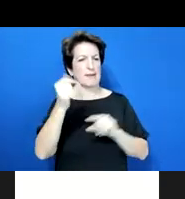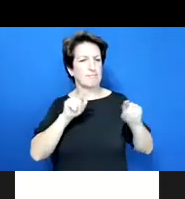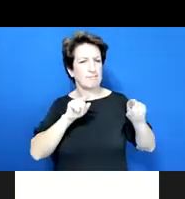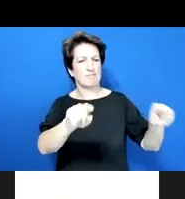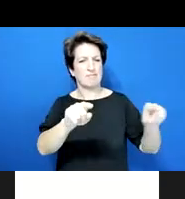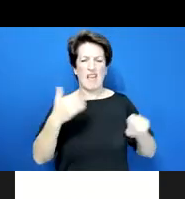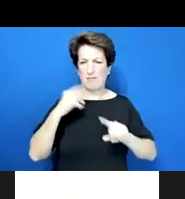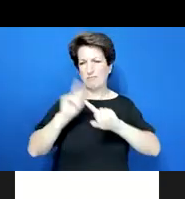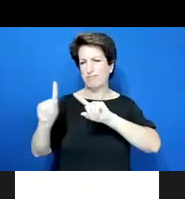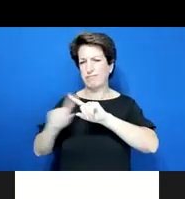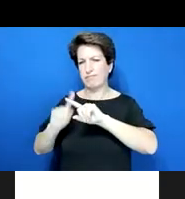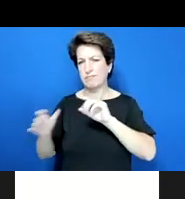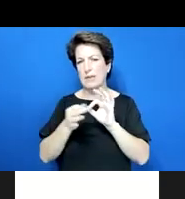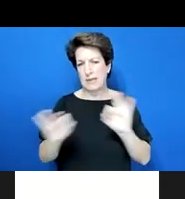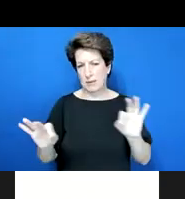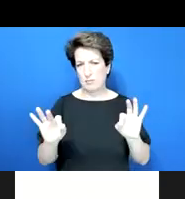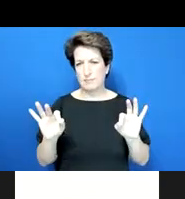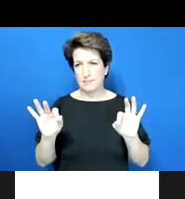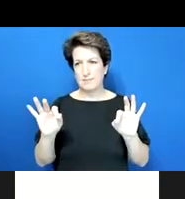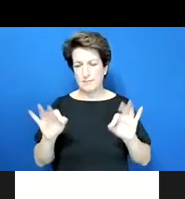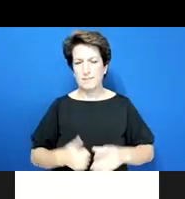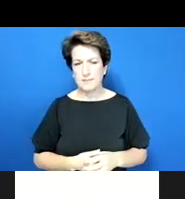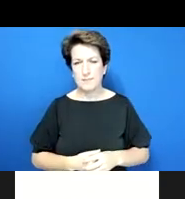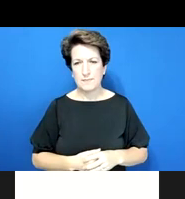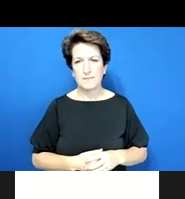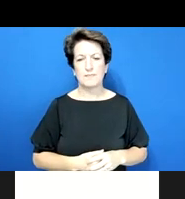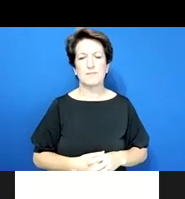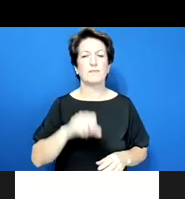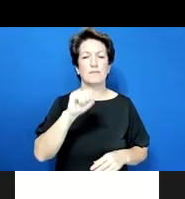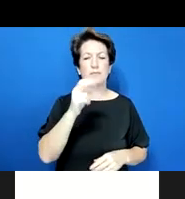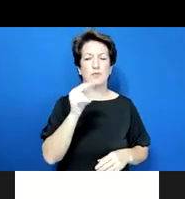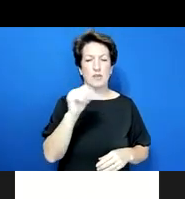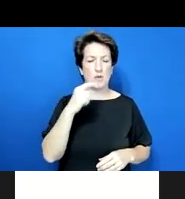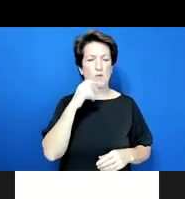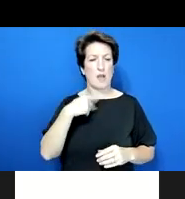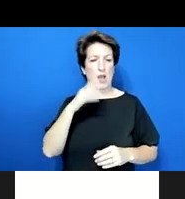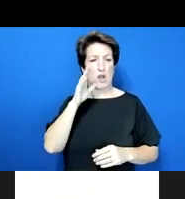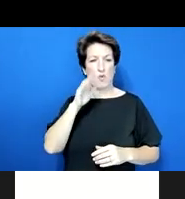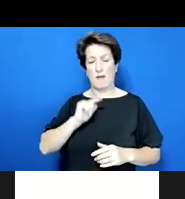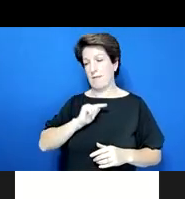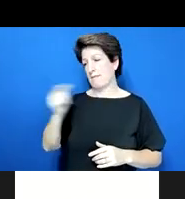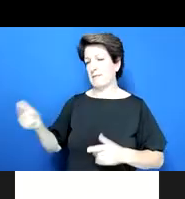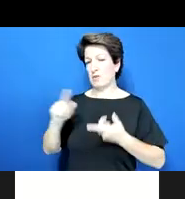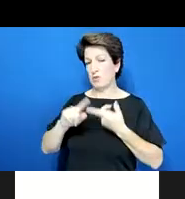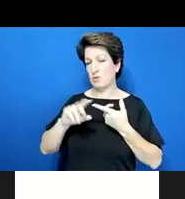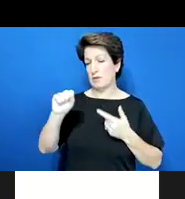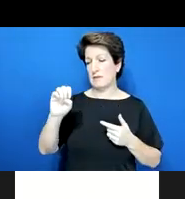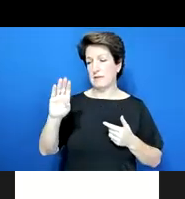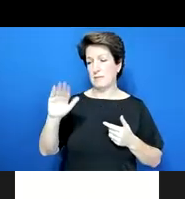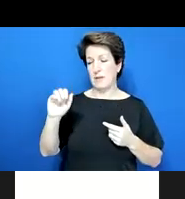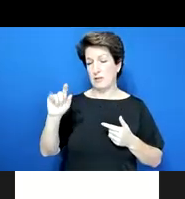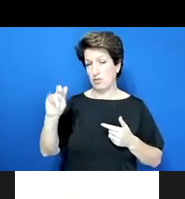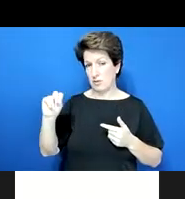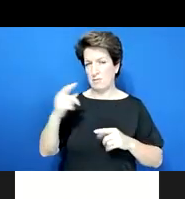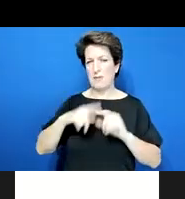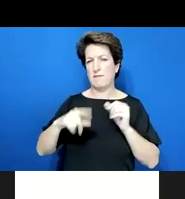languages. Okay, so before I pass it over to Sebastian, Matt made a comment that the thing about the hotline